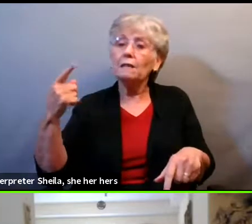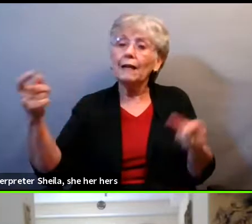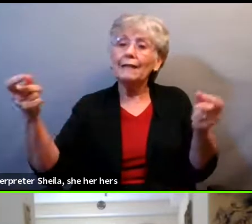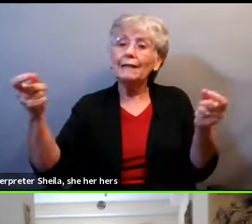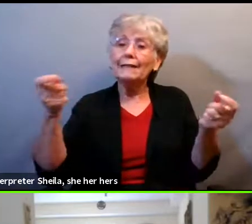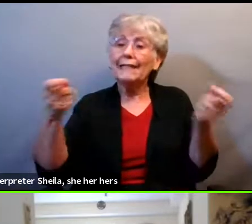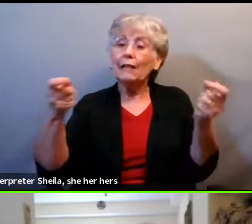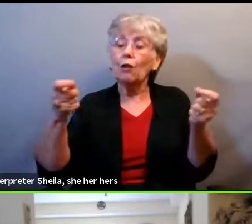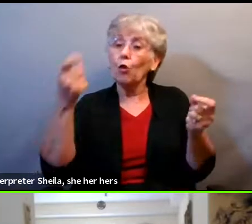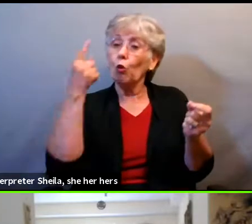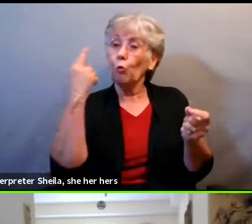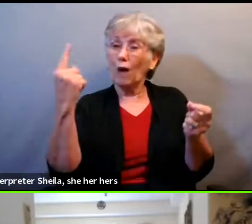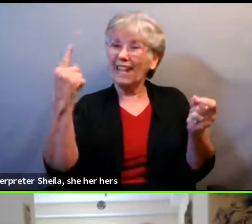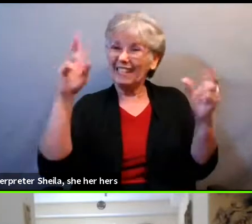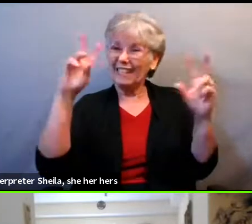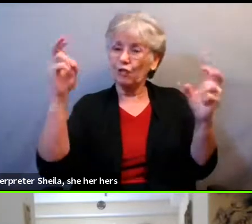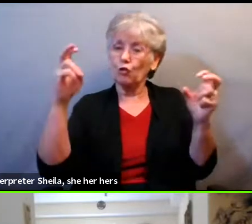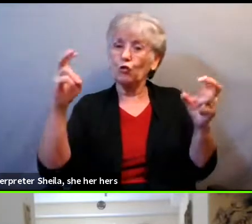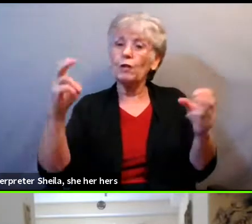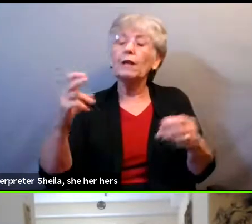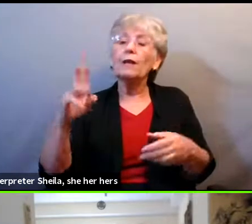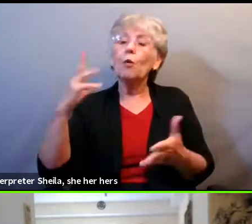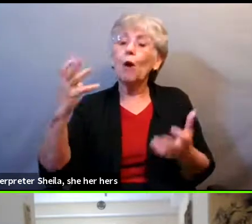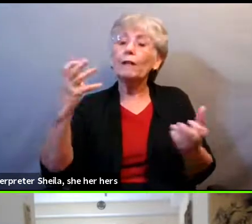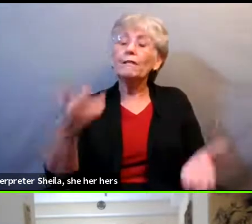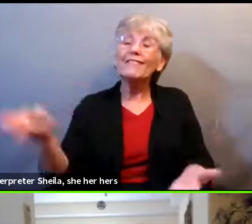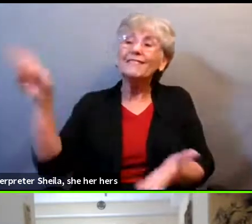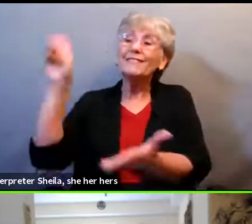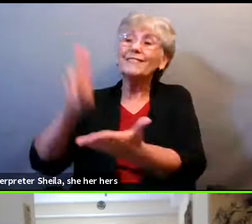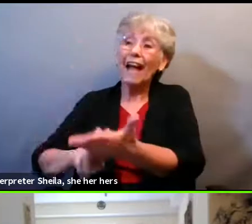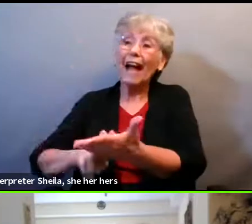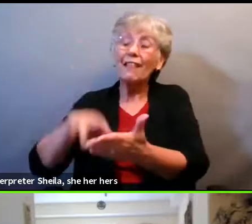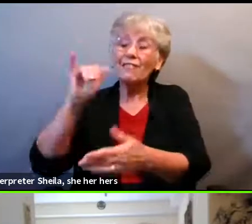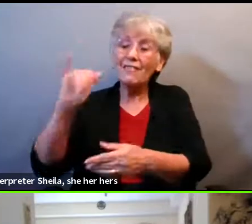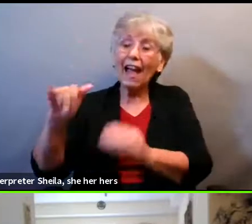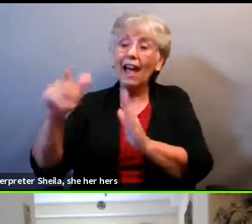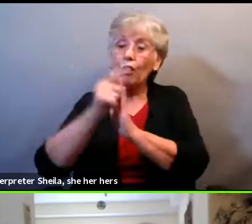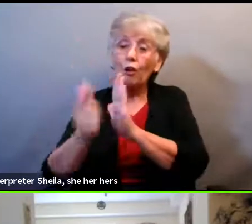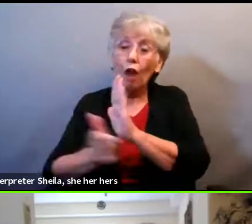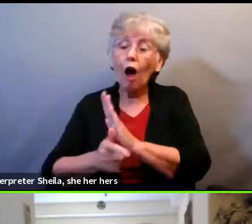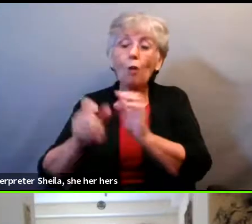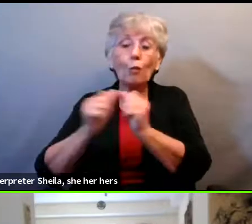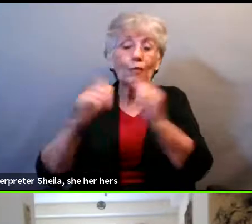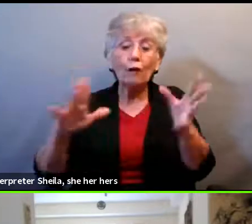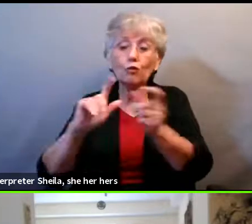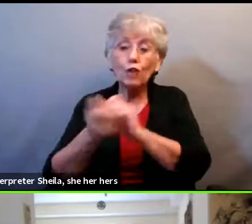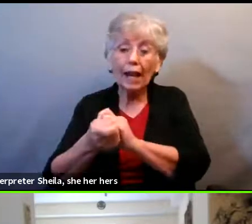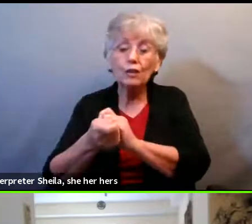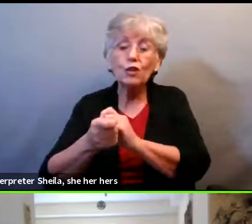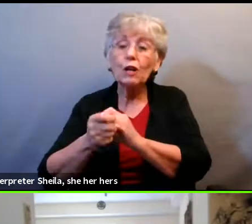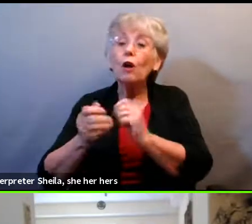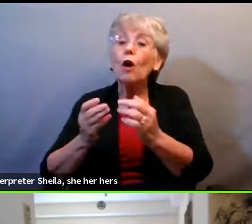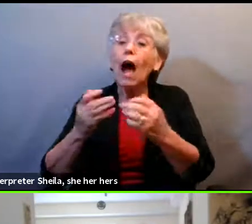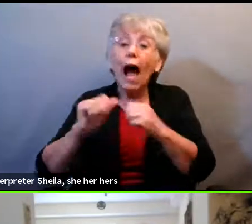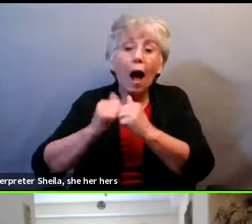of getting the regulations signed unchanged, doing it through letter writing or meetings.